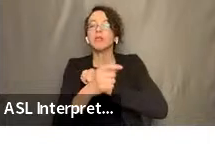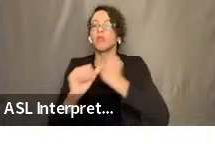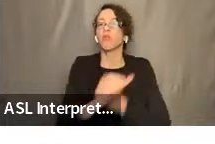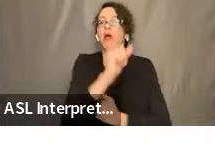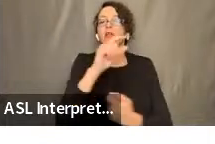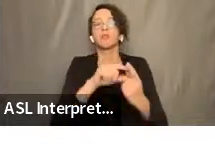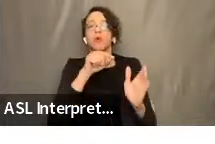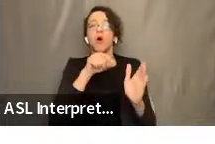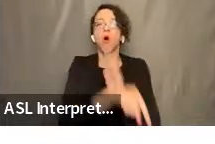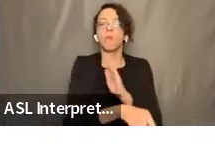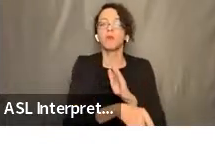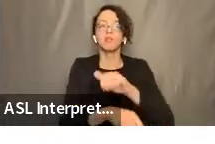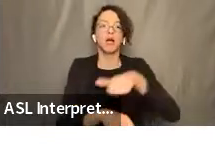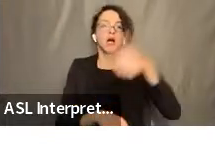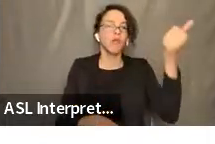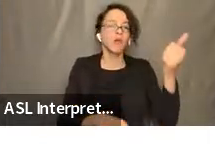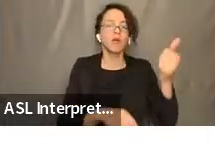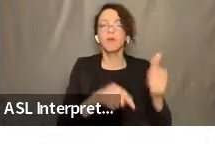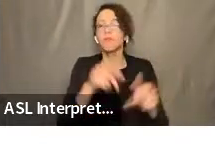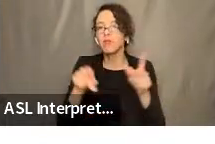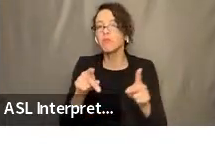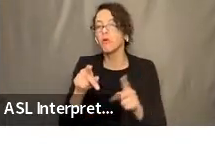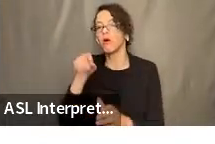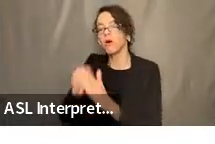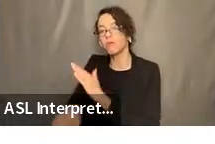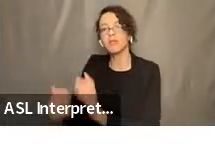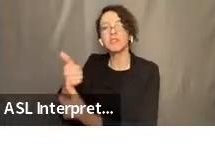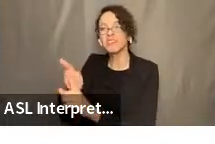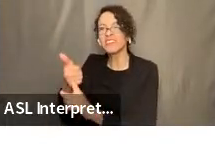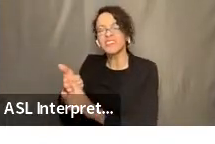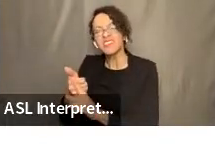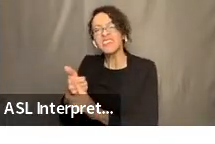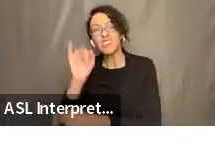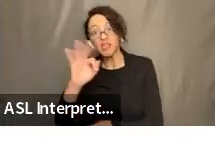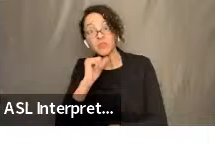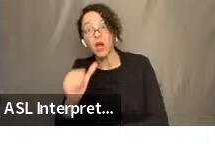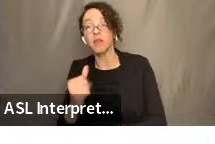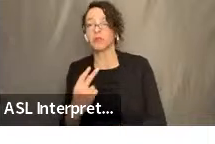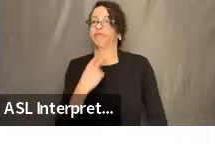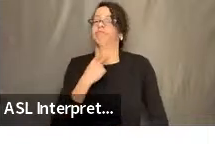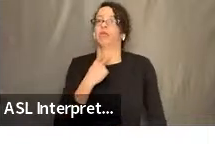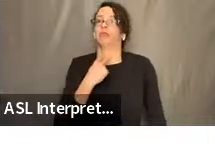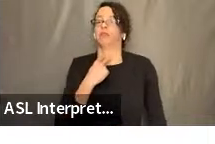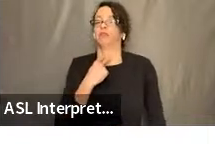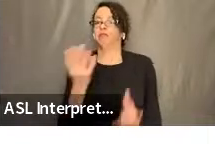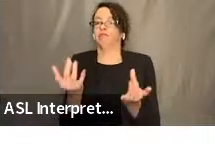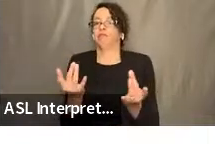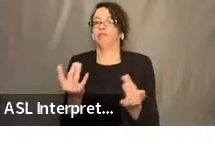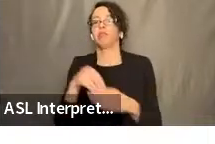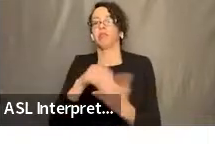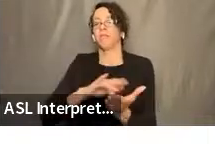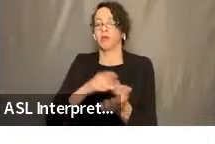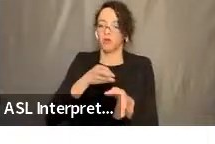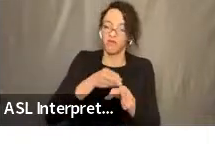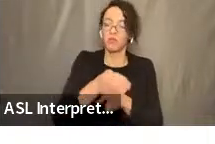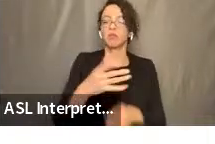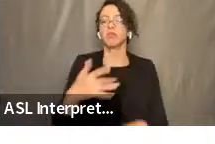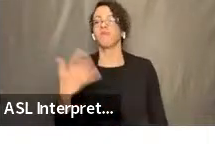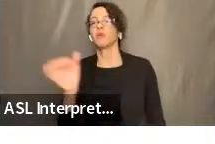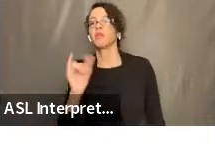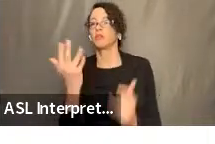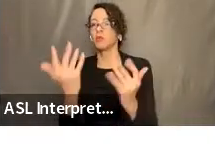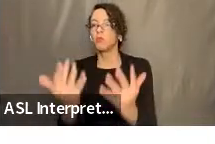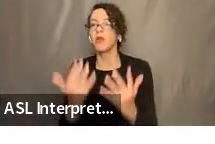stuck. So in the medical field, you feel like you're just waiting for a time bomb